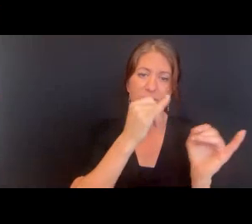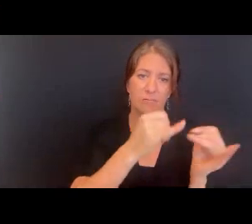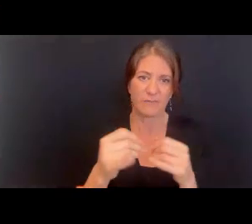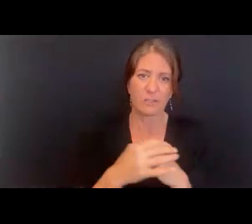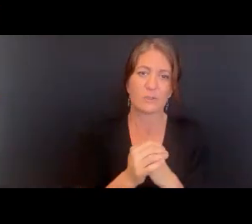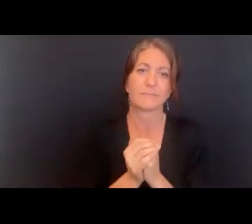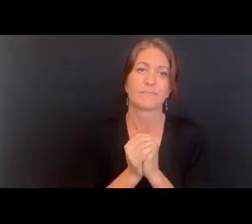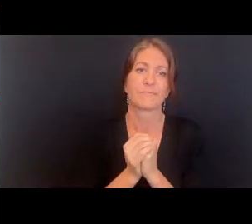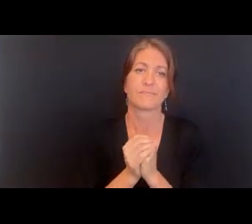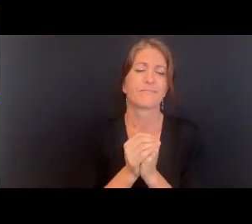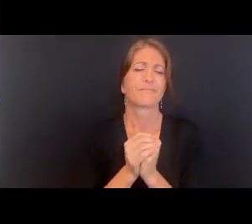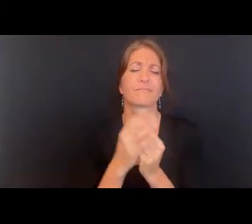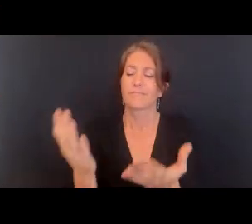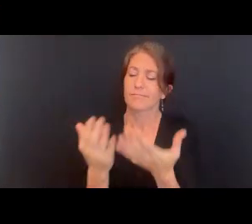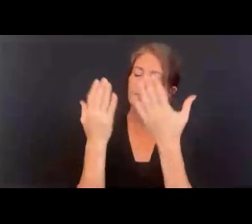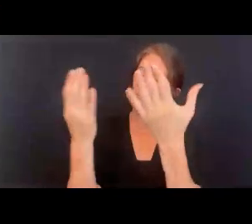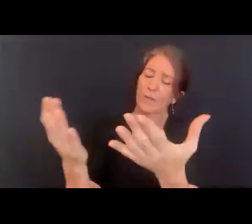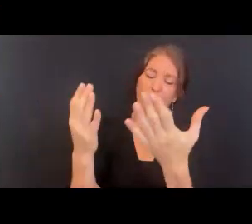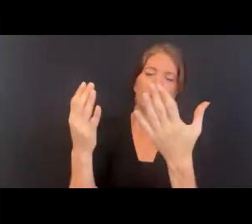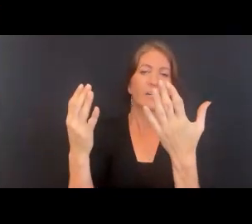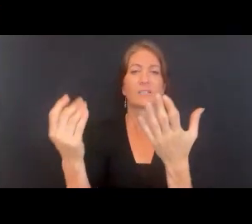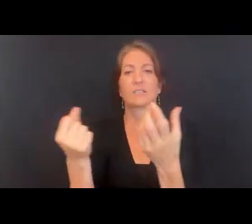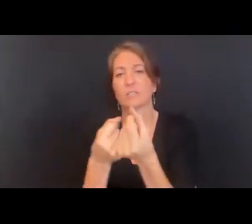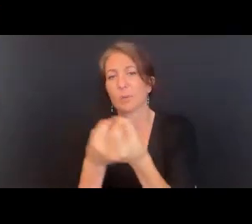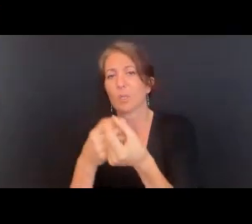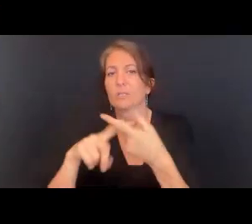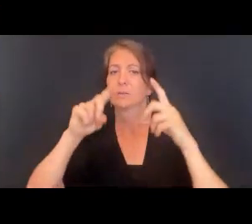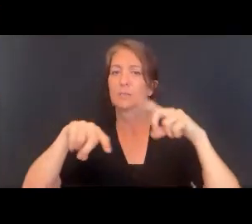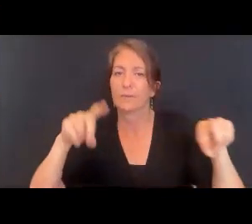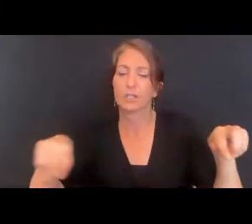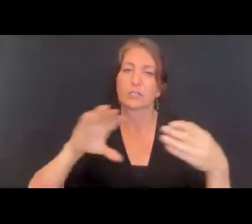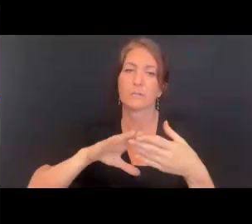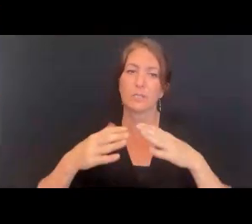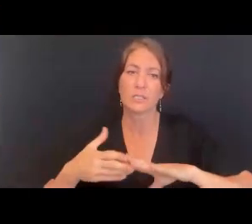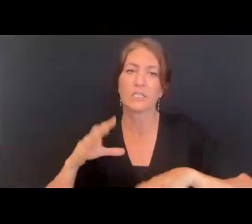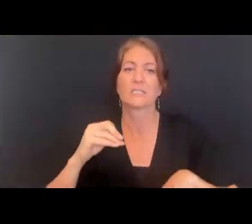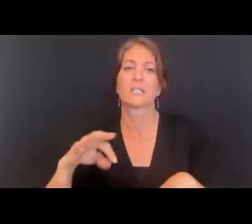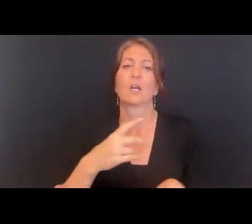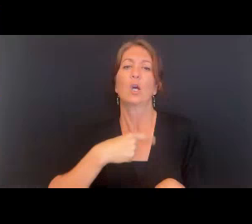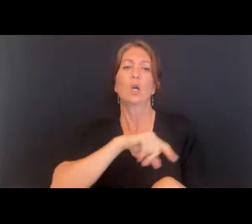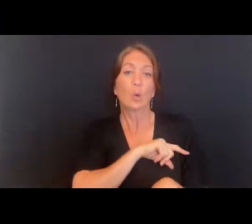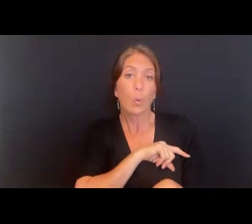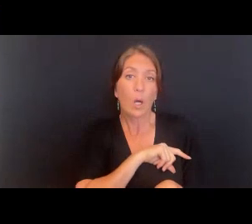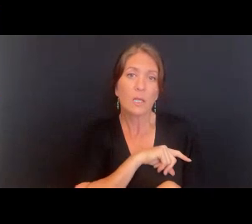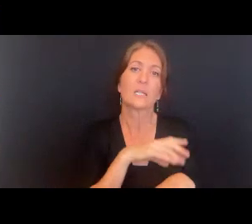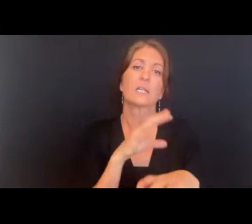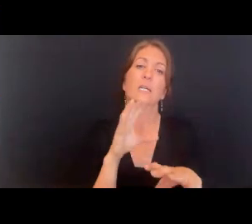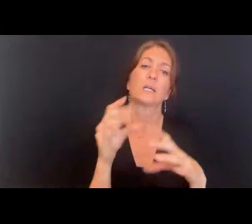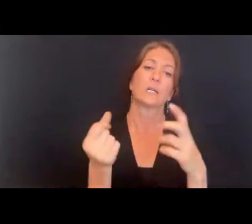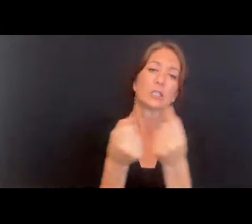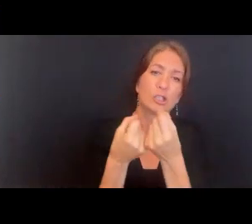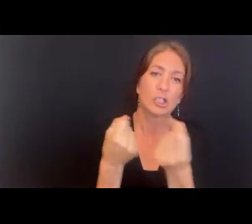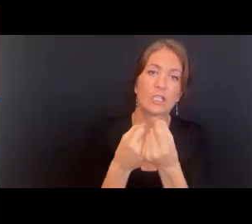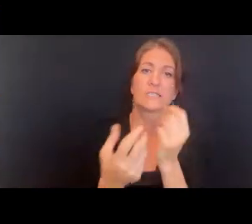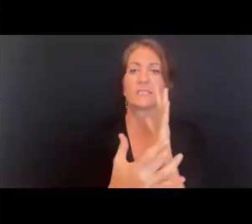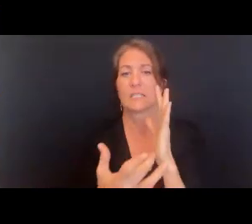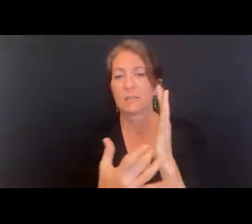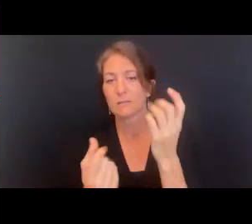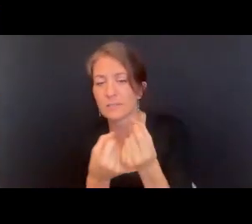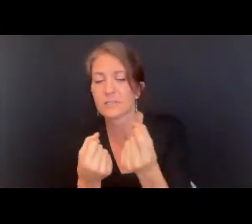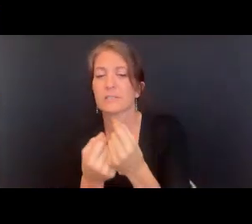serve diverse communities, always providing quality assurance and person-centered technical assistance. Next slide,